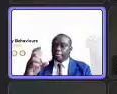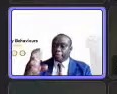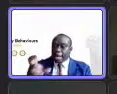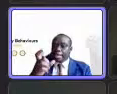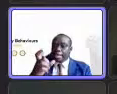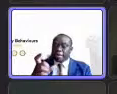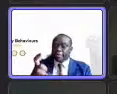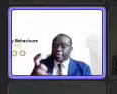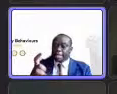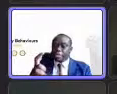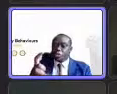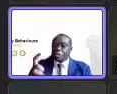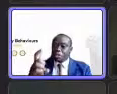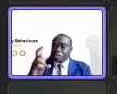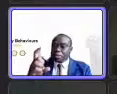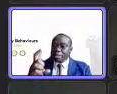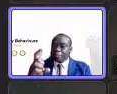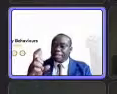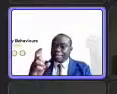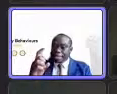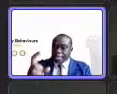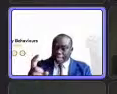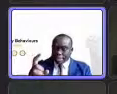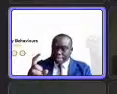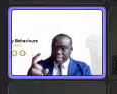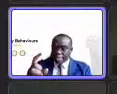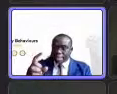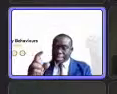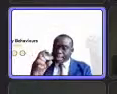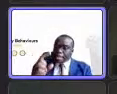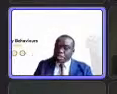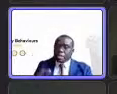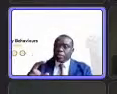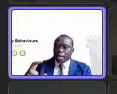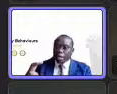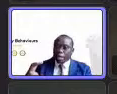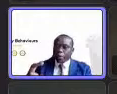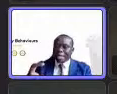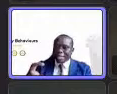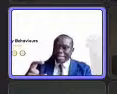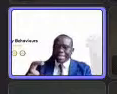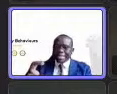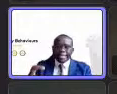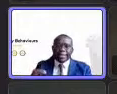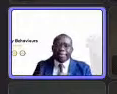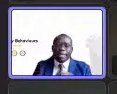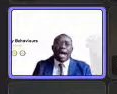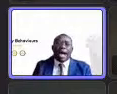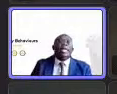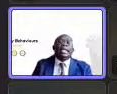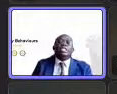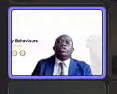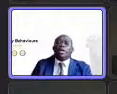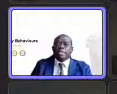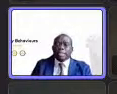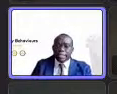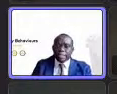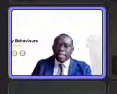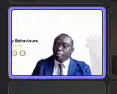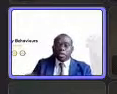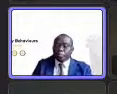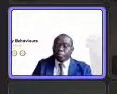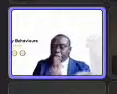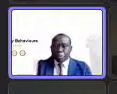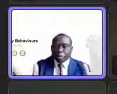that flying in Africa is also extremely dangerous. It is the region in the world where there is highest rates of